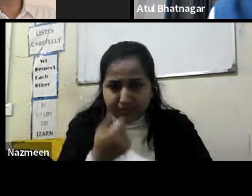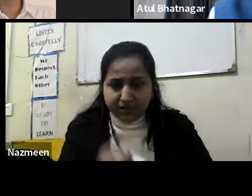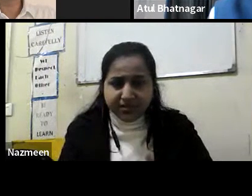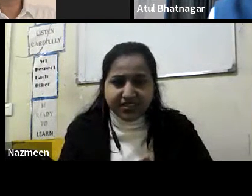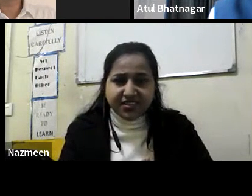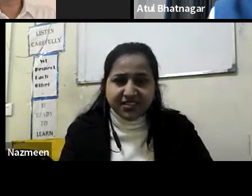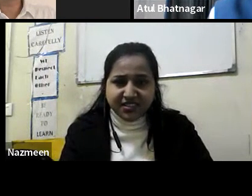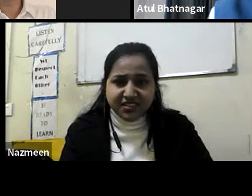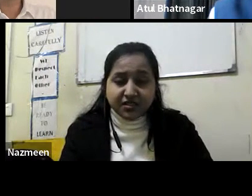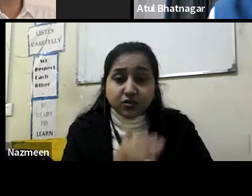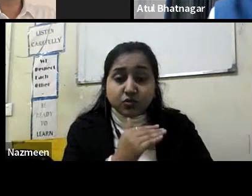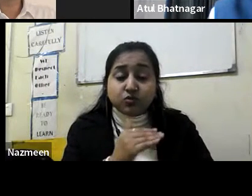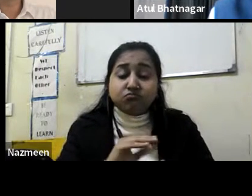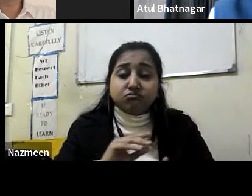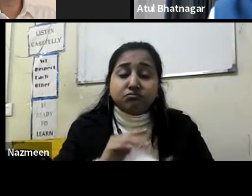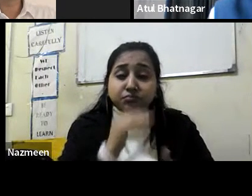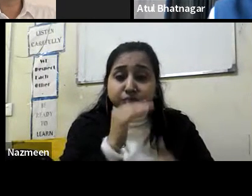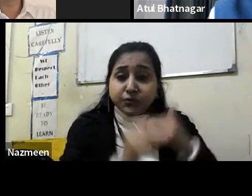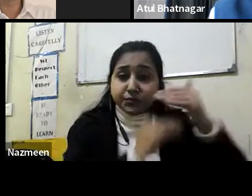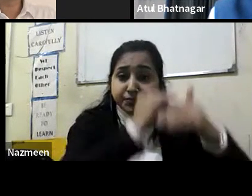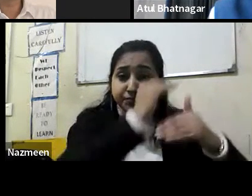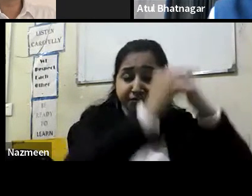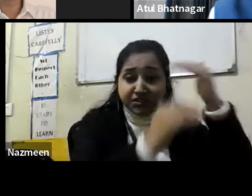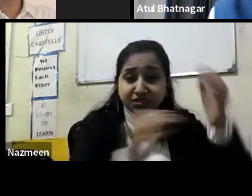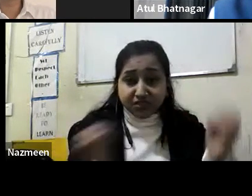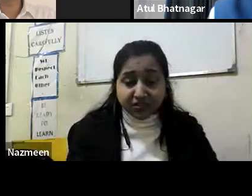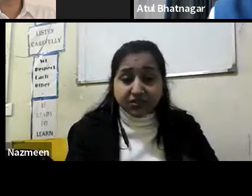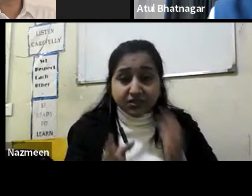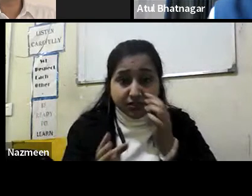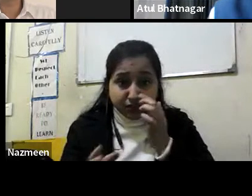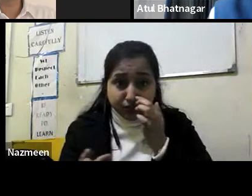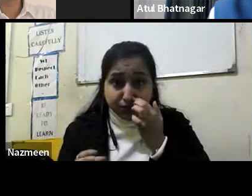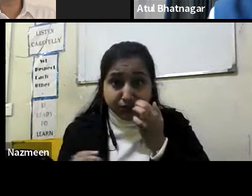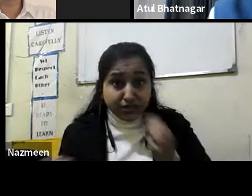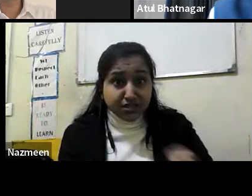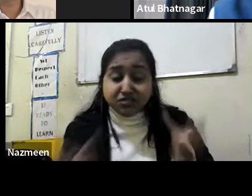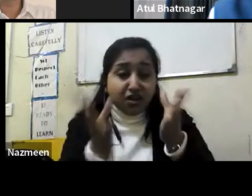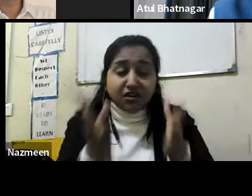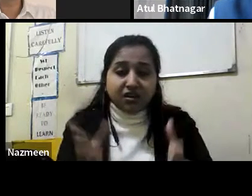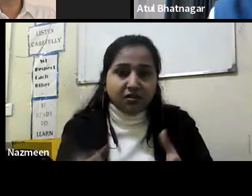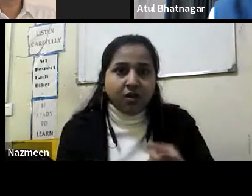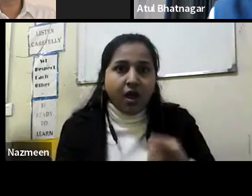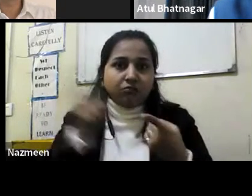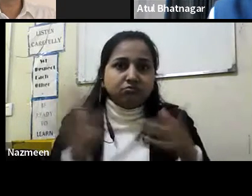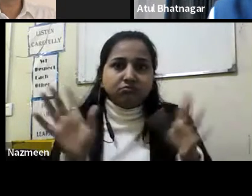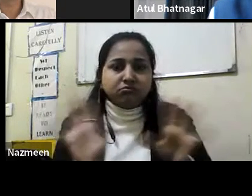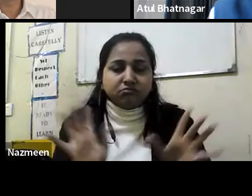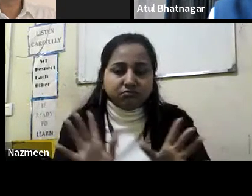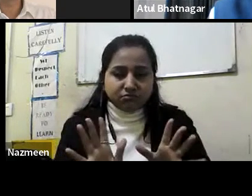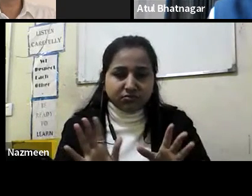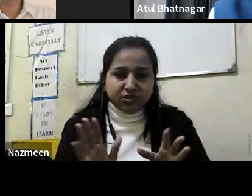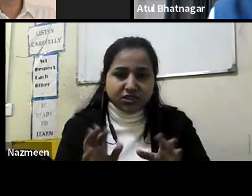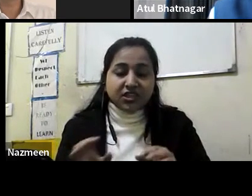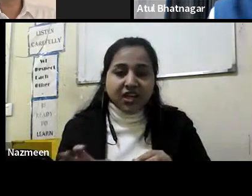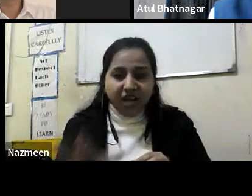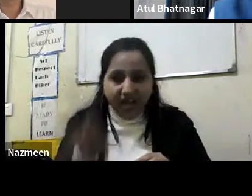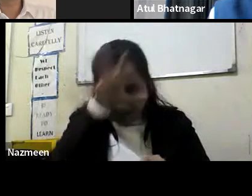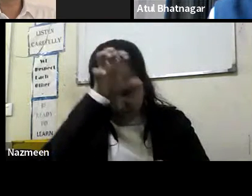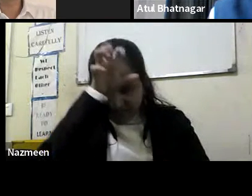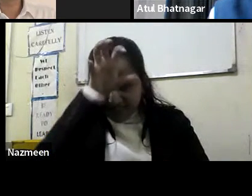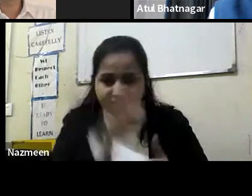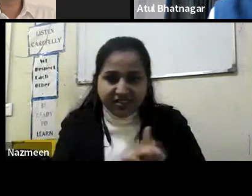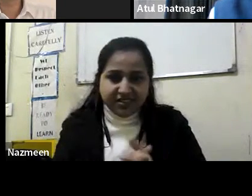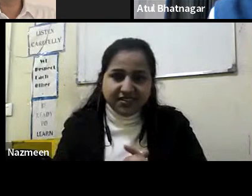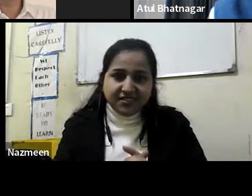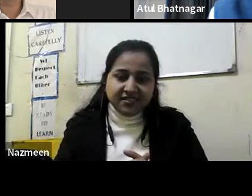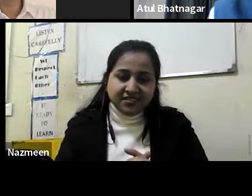very systemically. I mean, we cannot do that suddenly. All these barriers start from the early age, starting from, as I